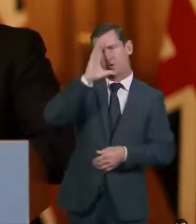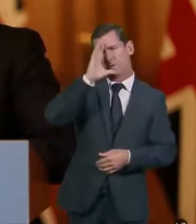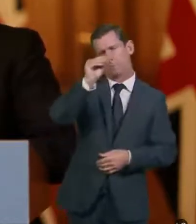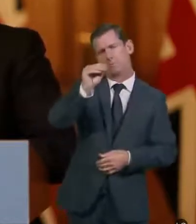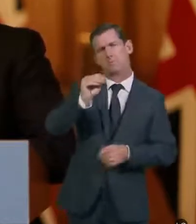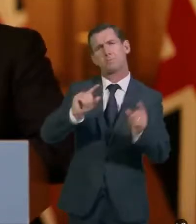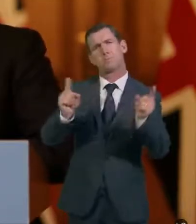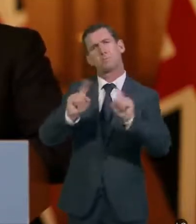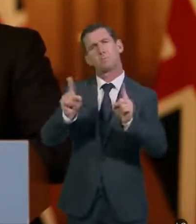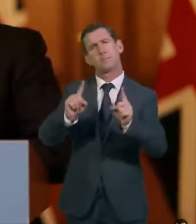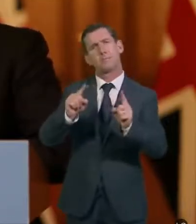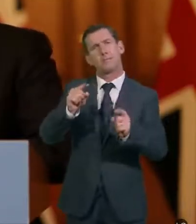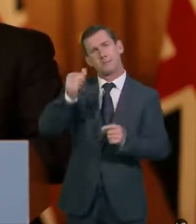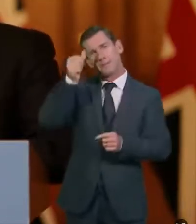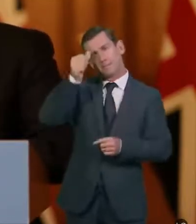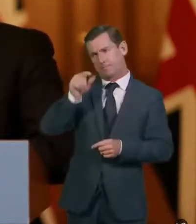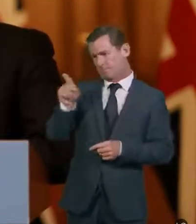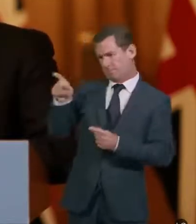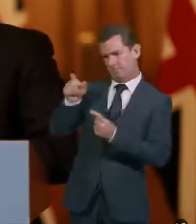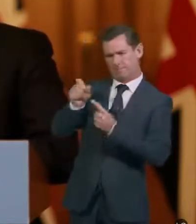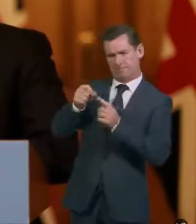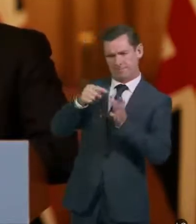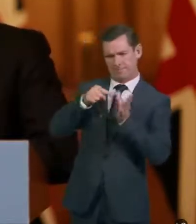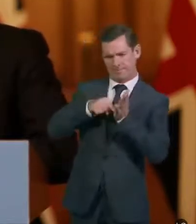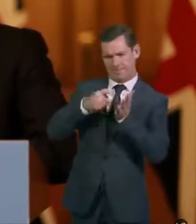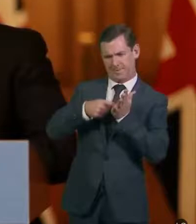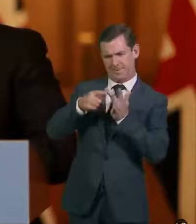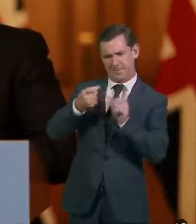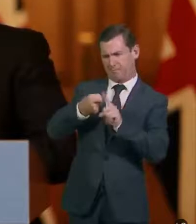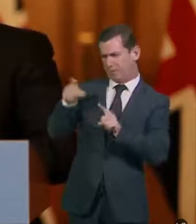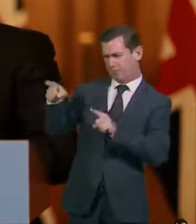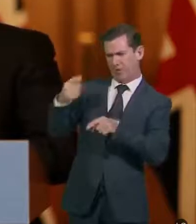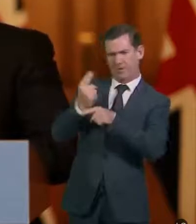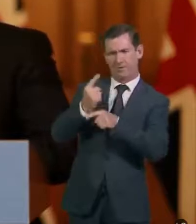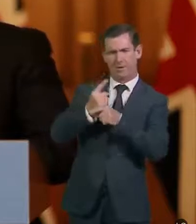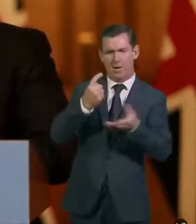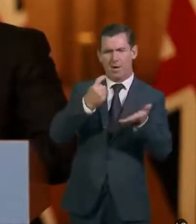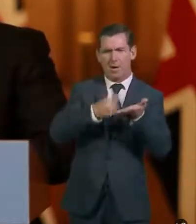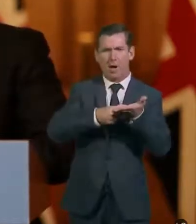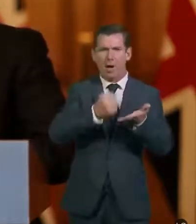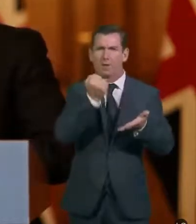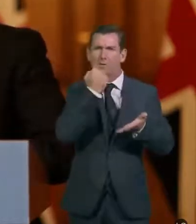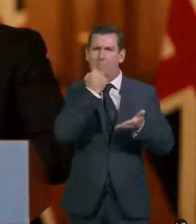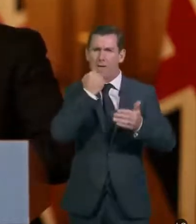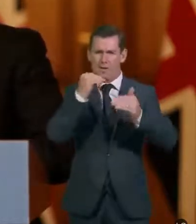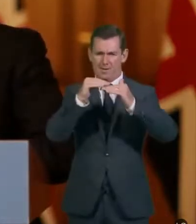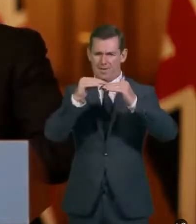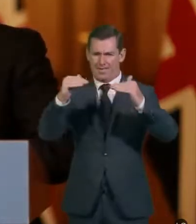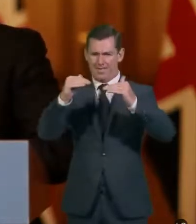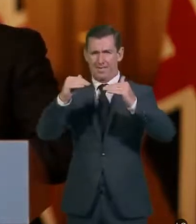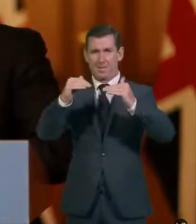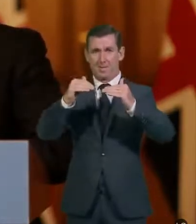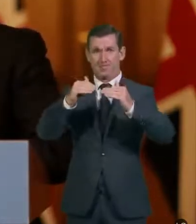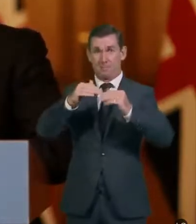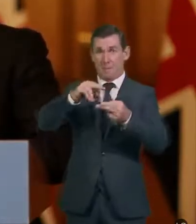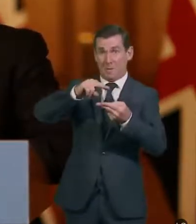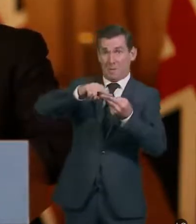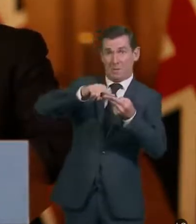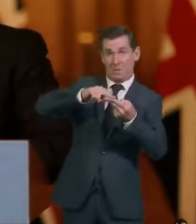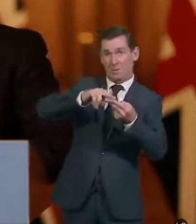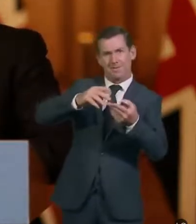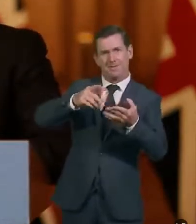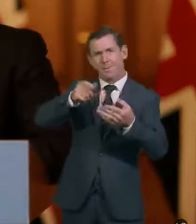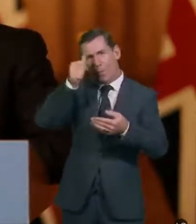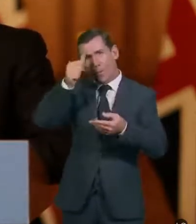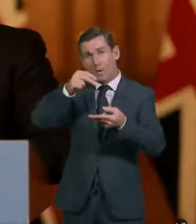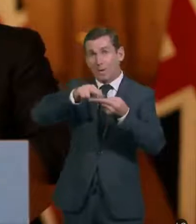just made about the R level. It is not rising in the way that it was